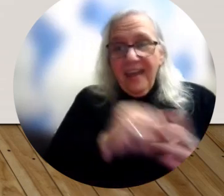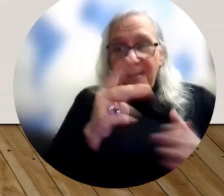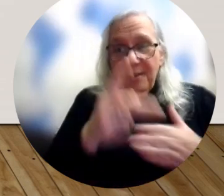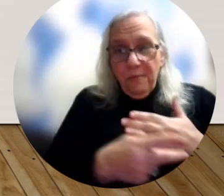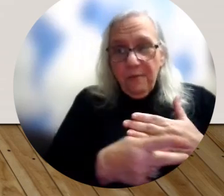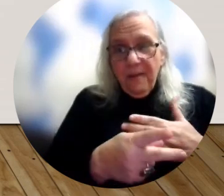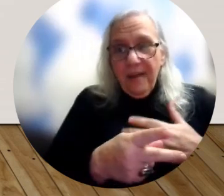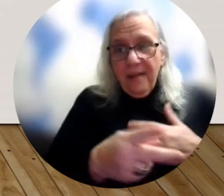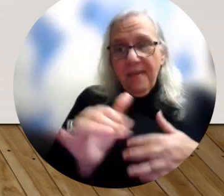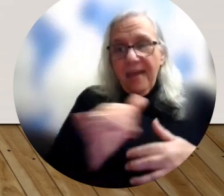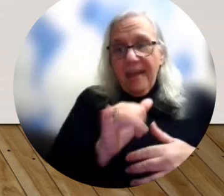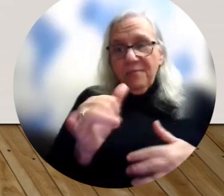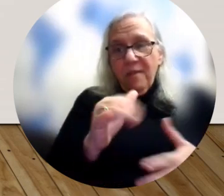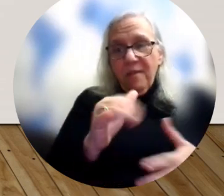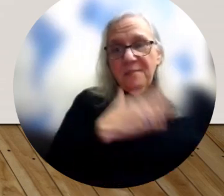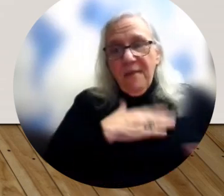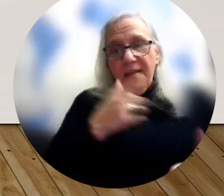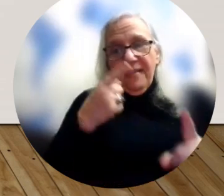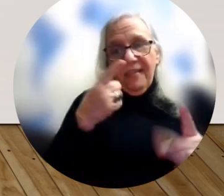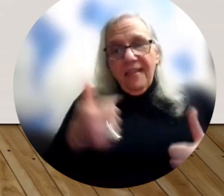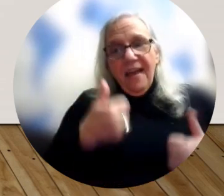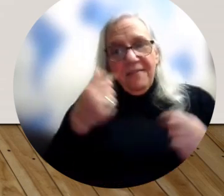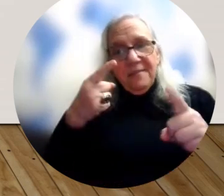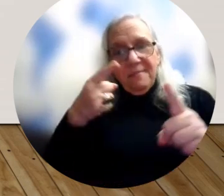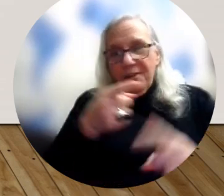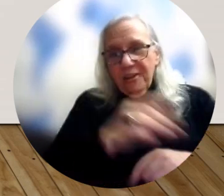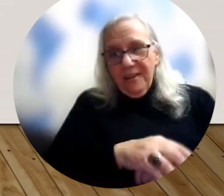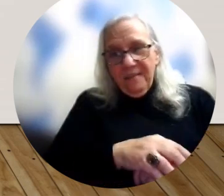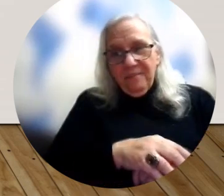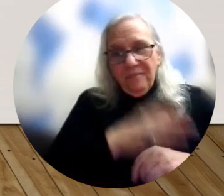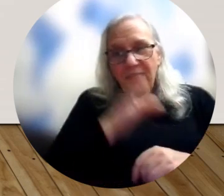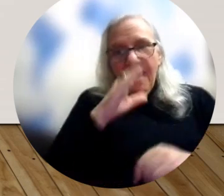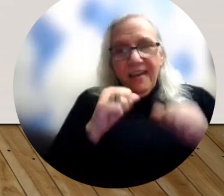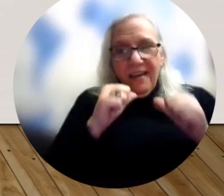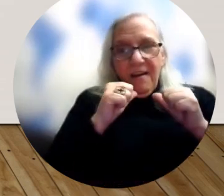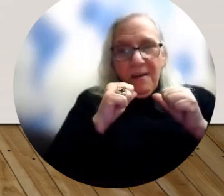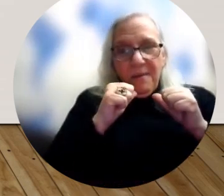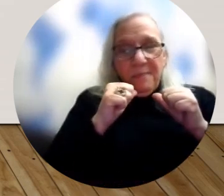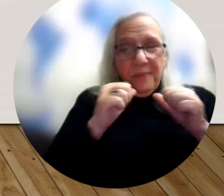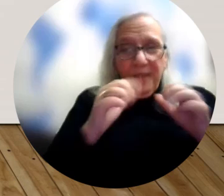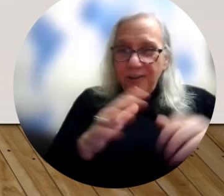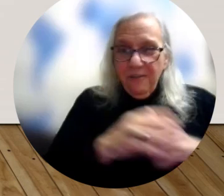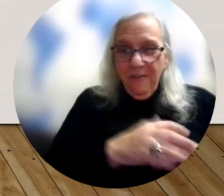here in this program, as well as my life's mission.